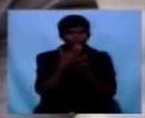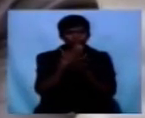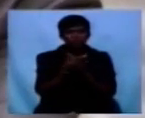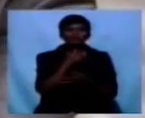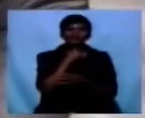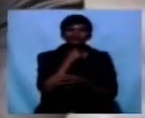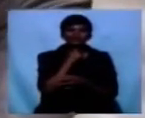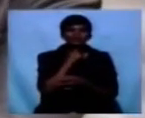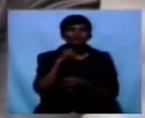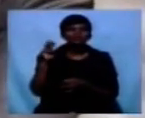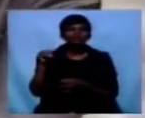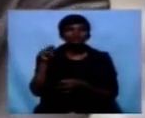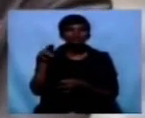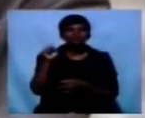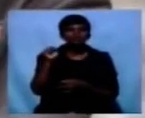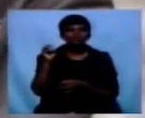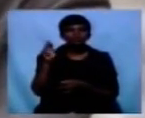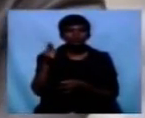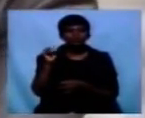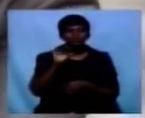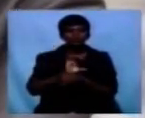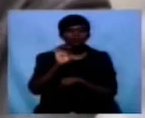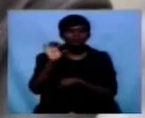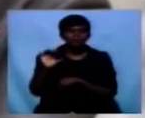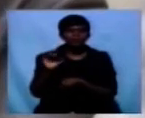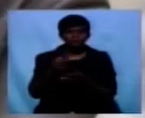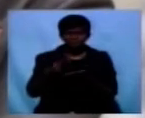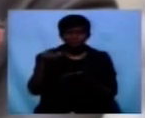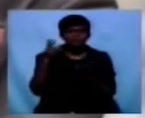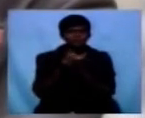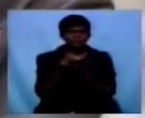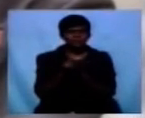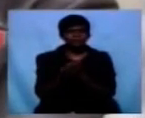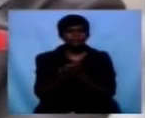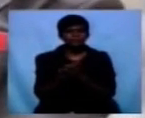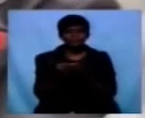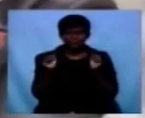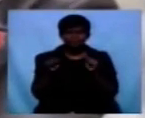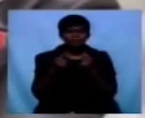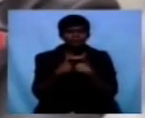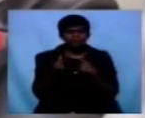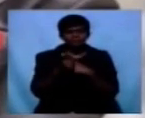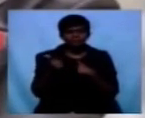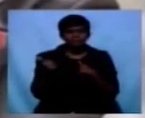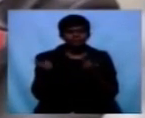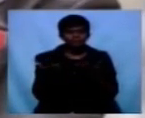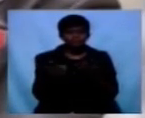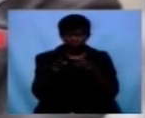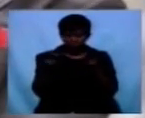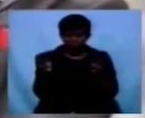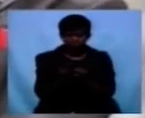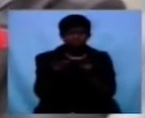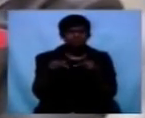to Musoro Chipata. We need to raise money that we can use on these projects. Invest on that other portion of the